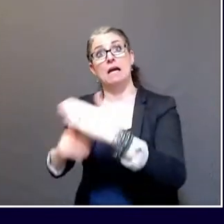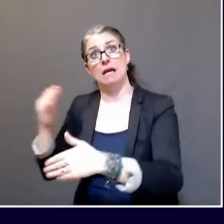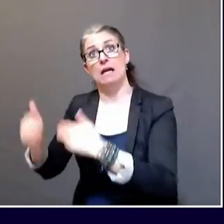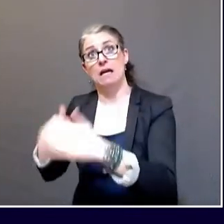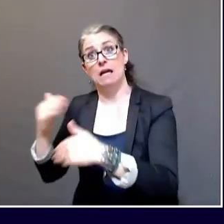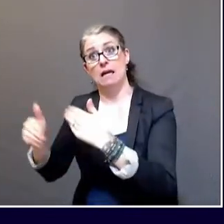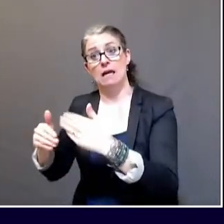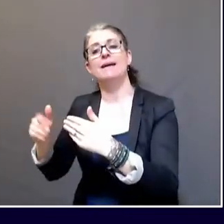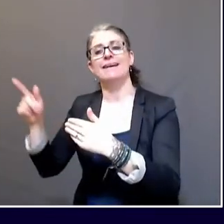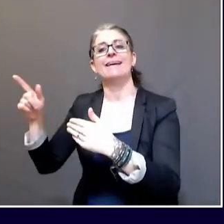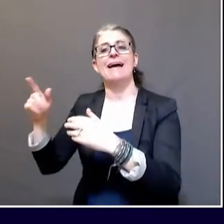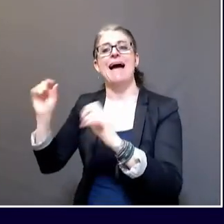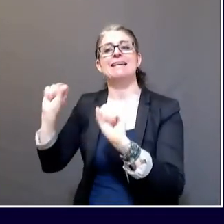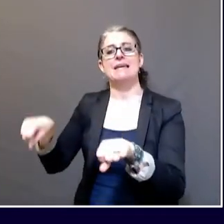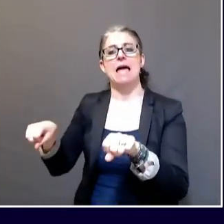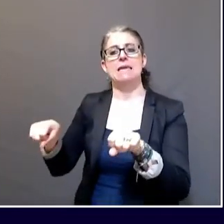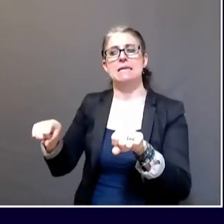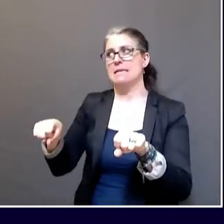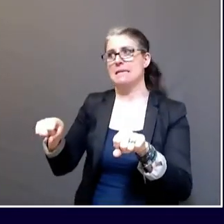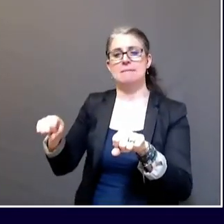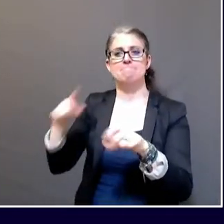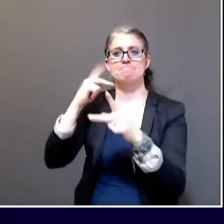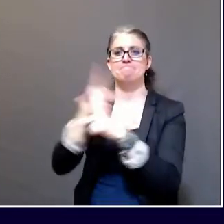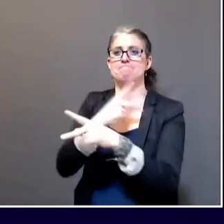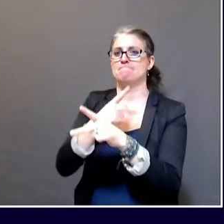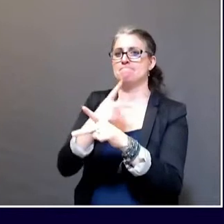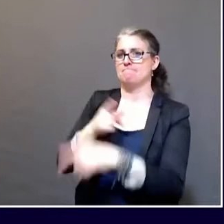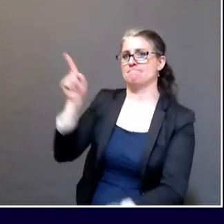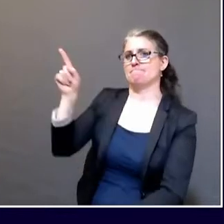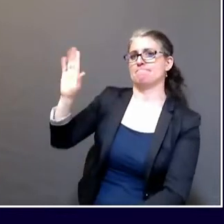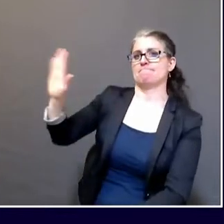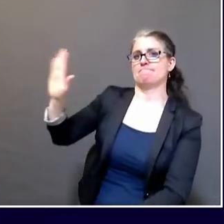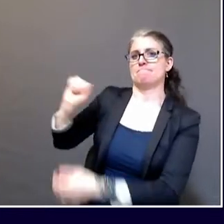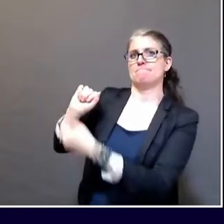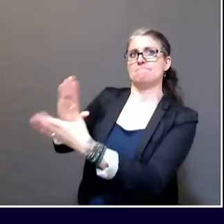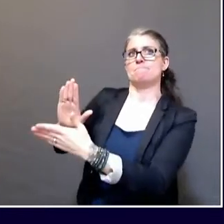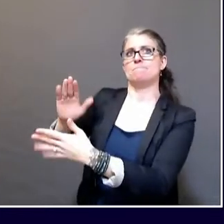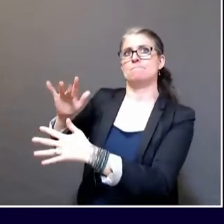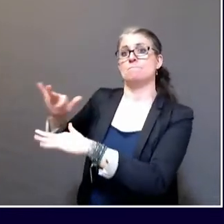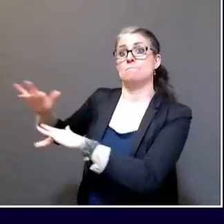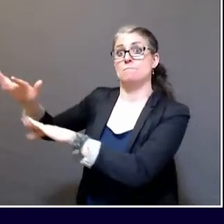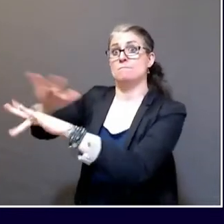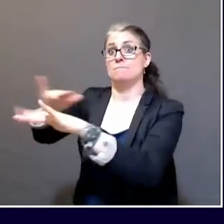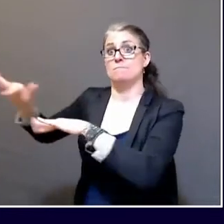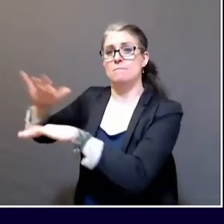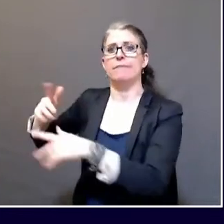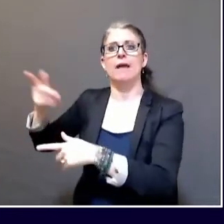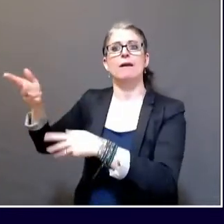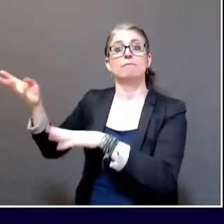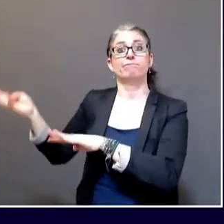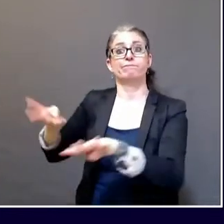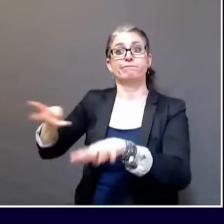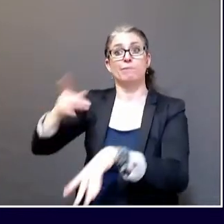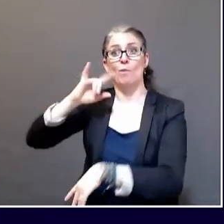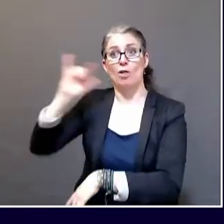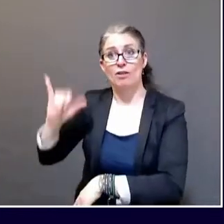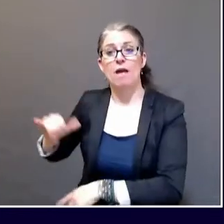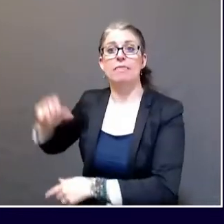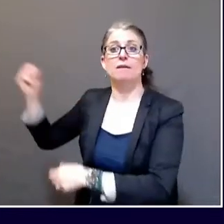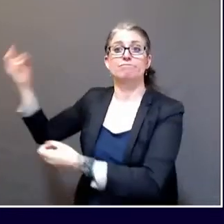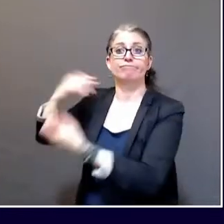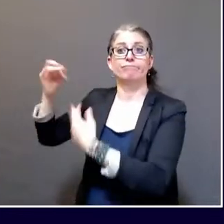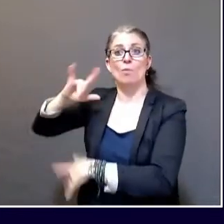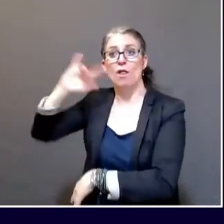and what the production ramps look like. I did have an opportunity to have a call with someone who's involved